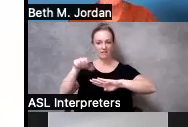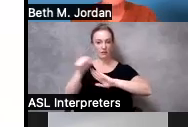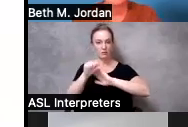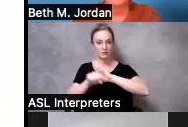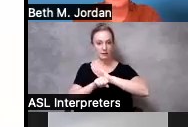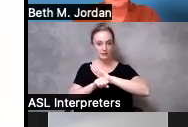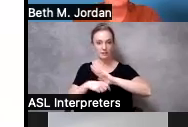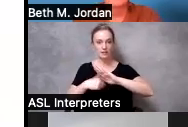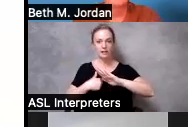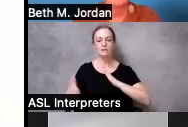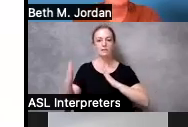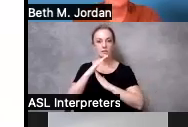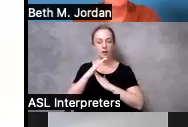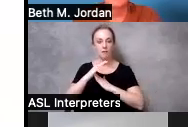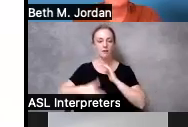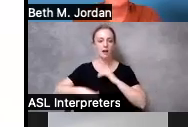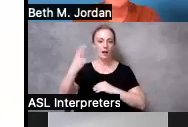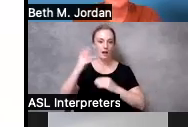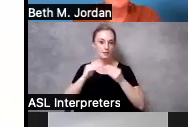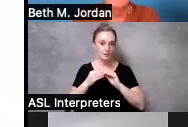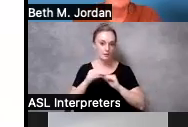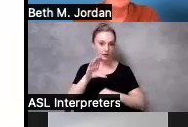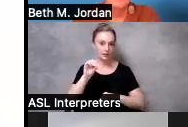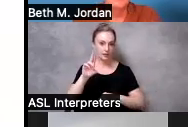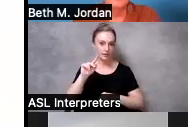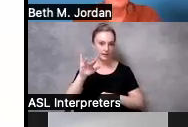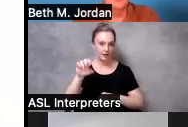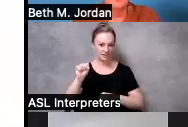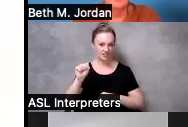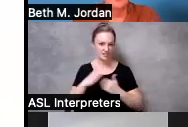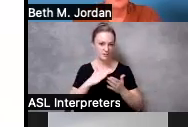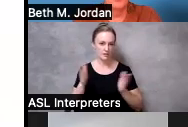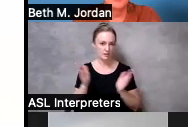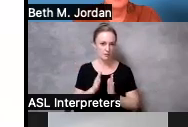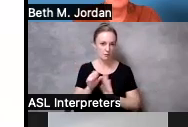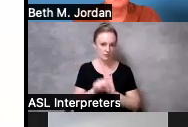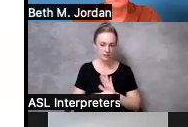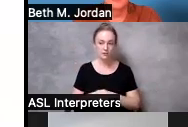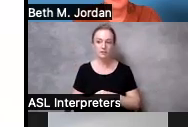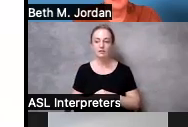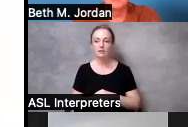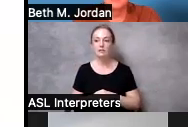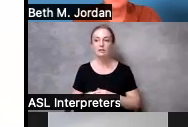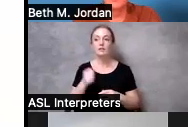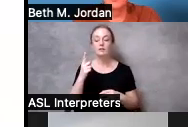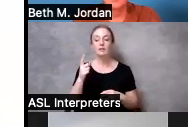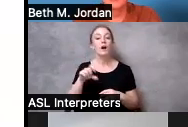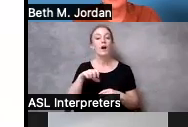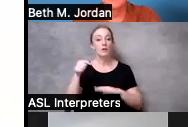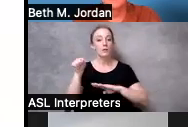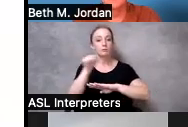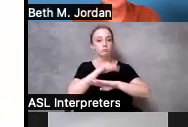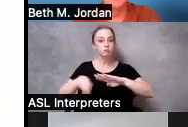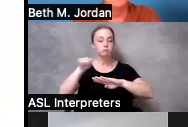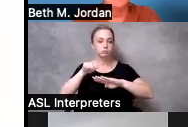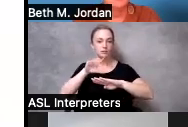in the nation, despite its relatively small size. Citizens from many rural border counties can more readily access large urban